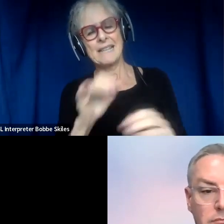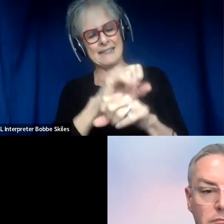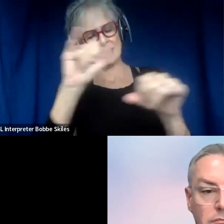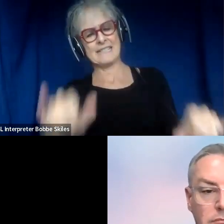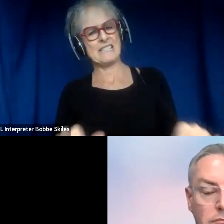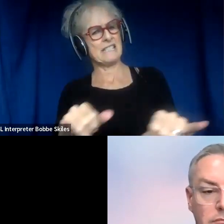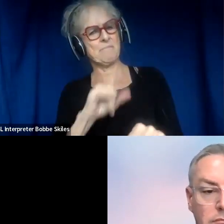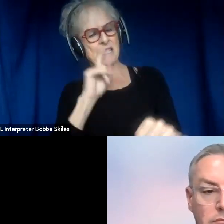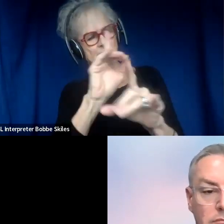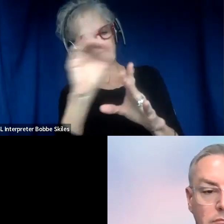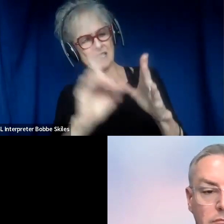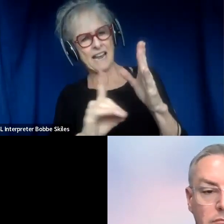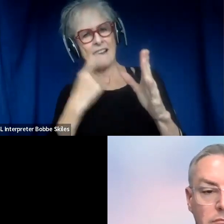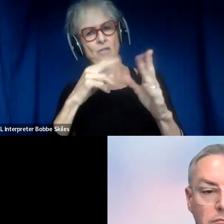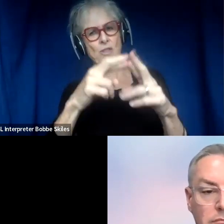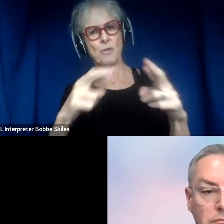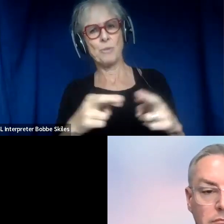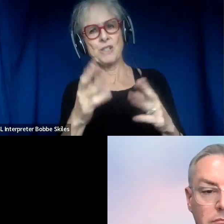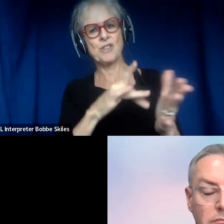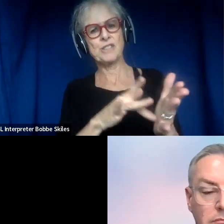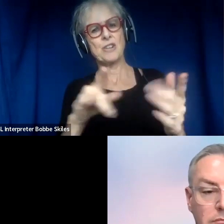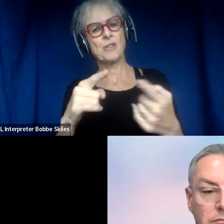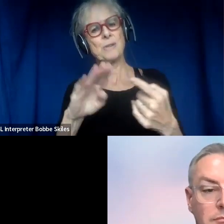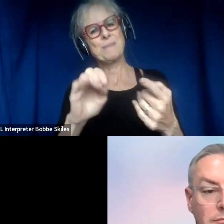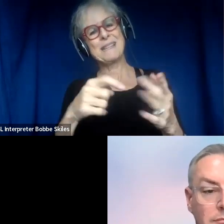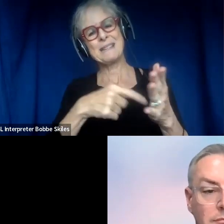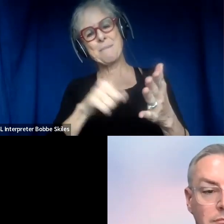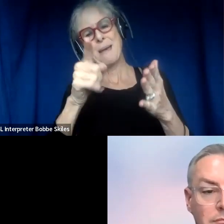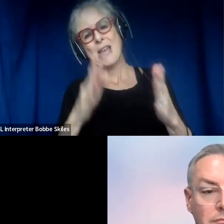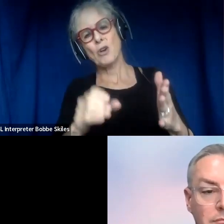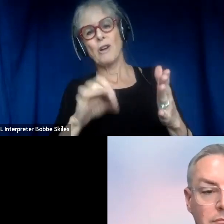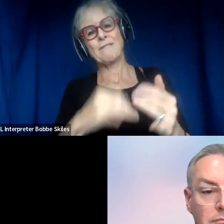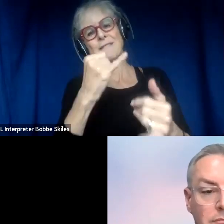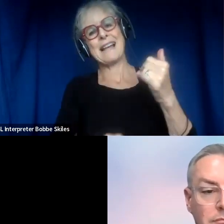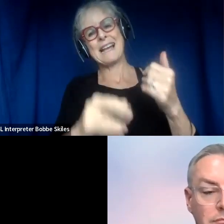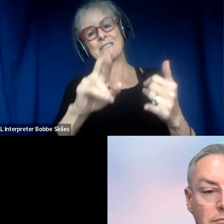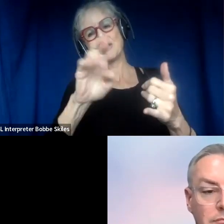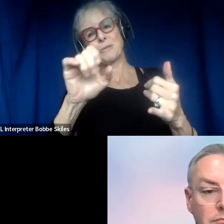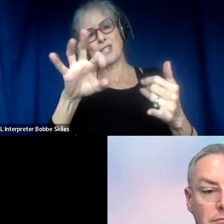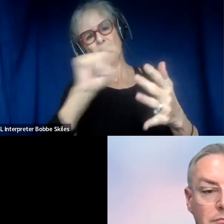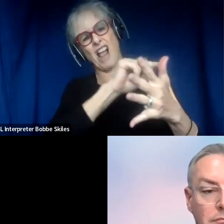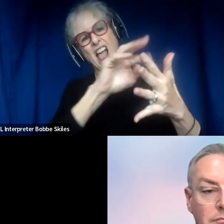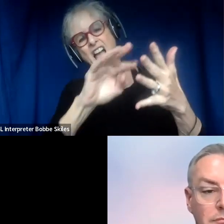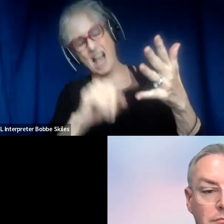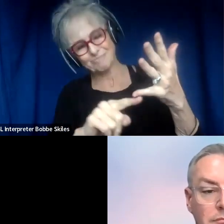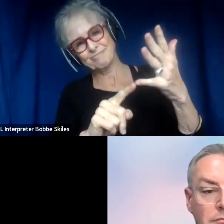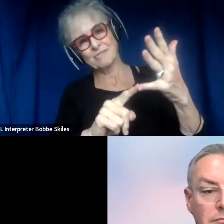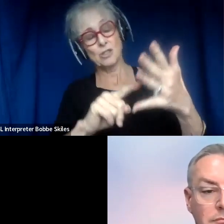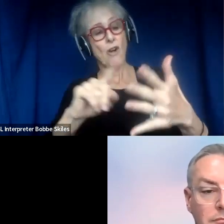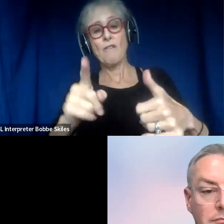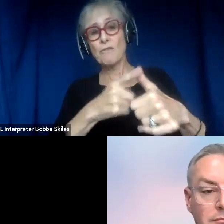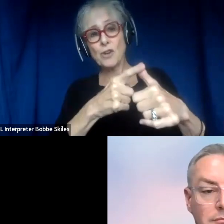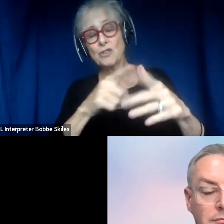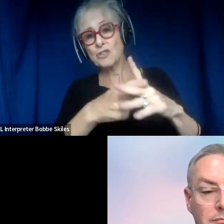system is designed for the regional center to be the payer of last resort. So if you're the payer of last resort, generally you start with an answer of